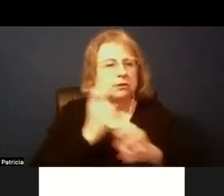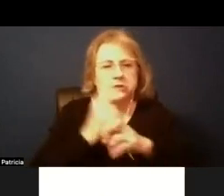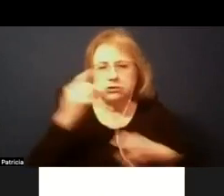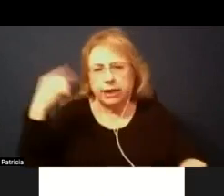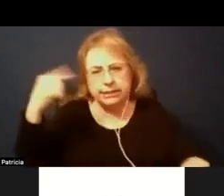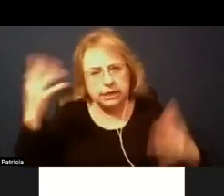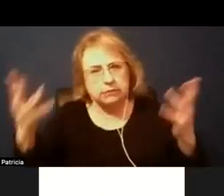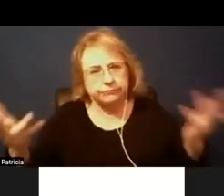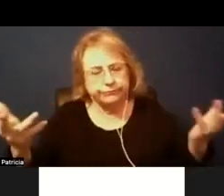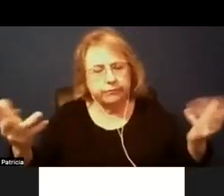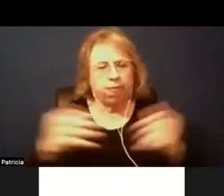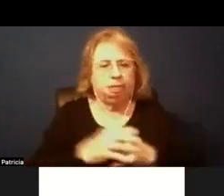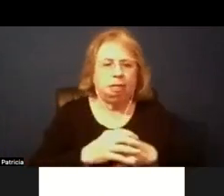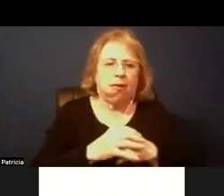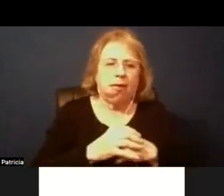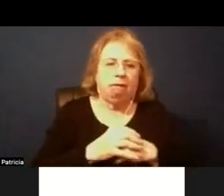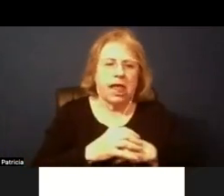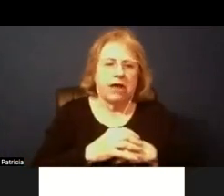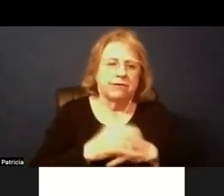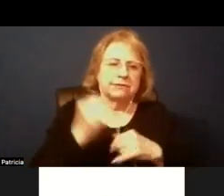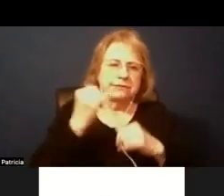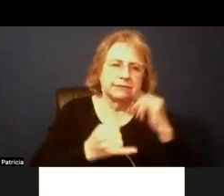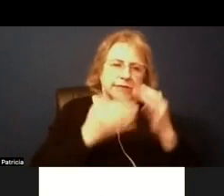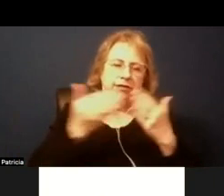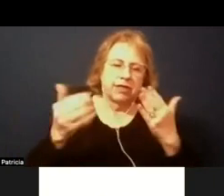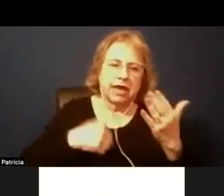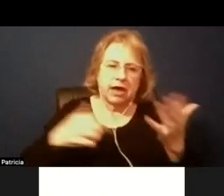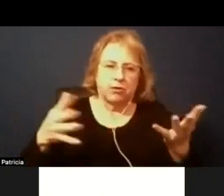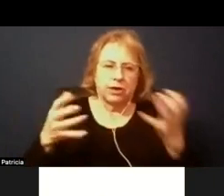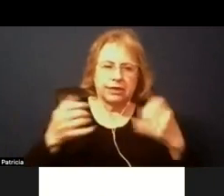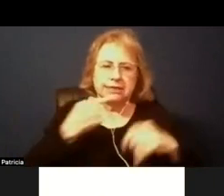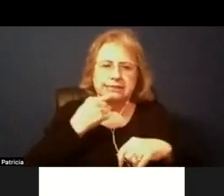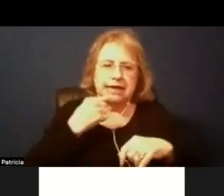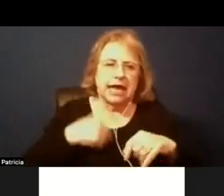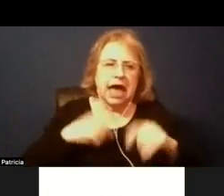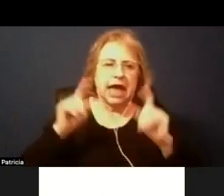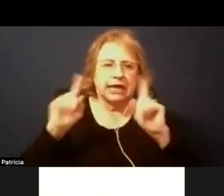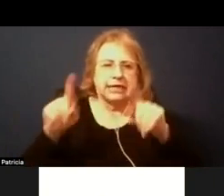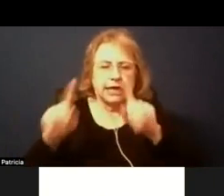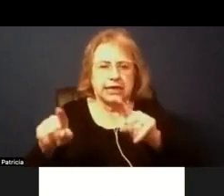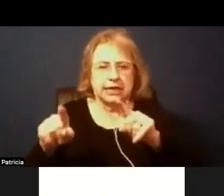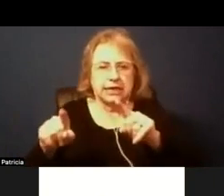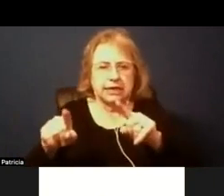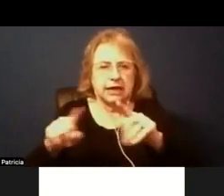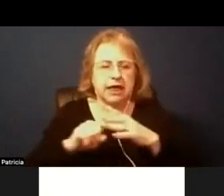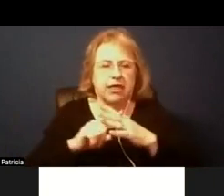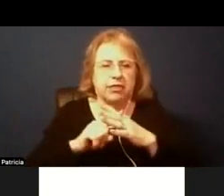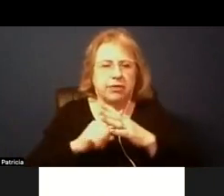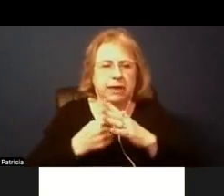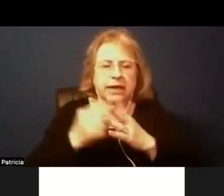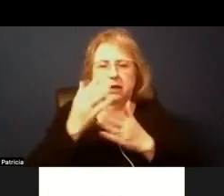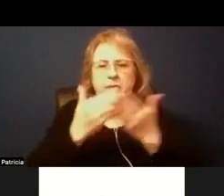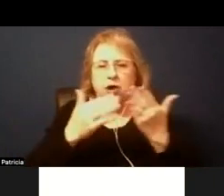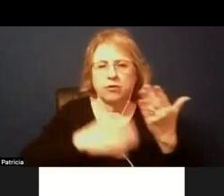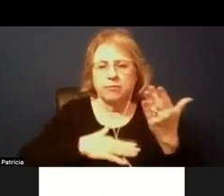um the last thing i want to say is that um i attended um or the beginning part of my son's uh first